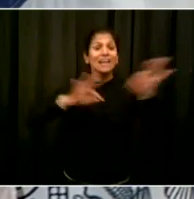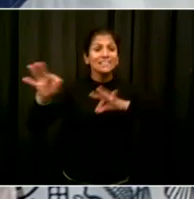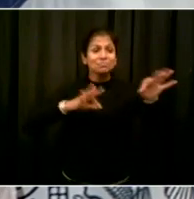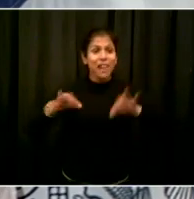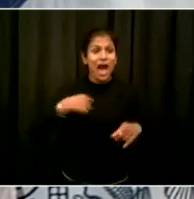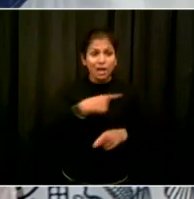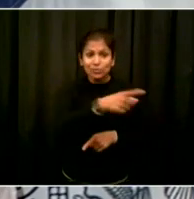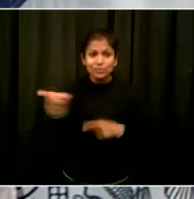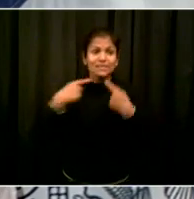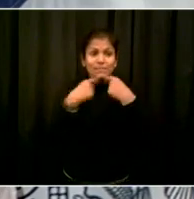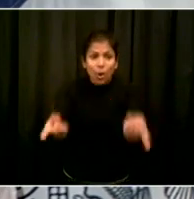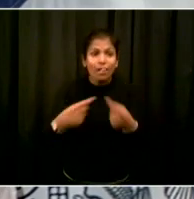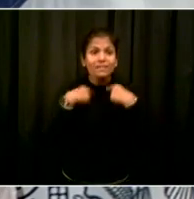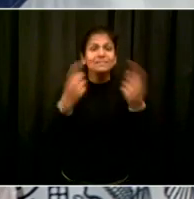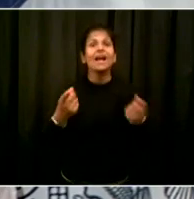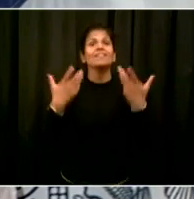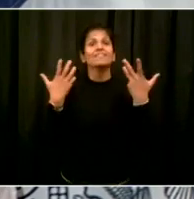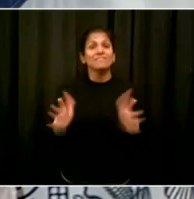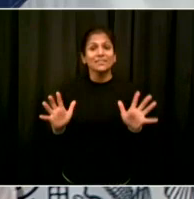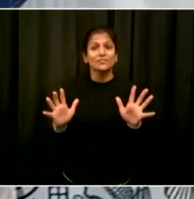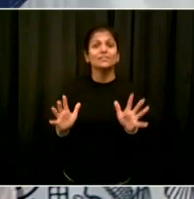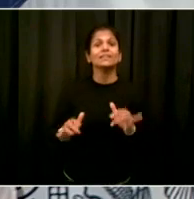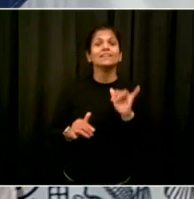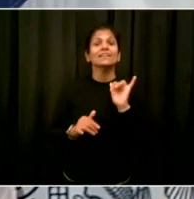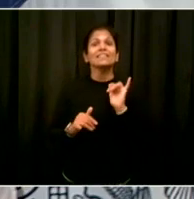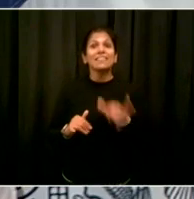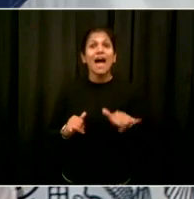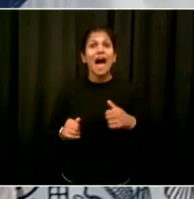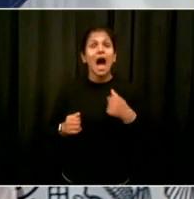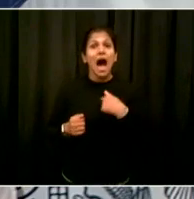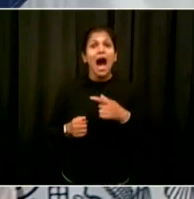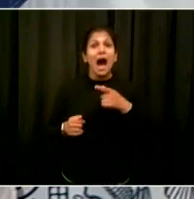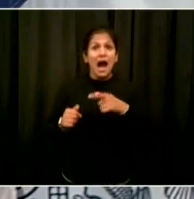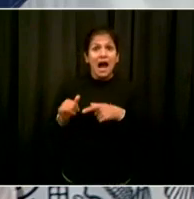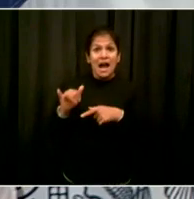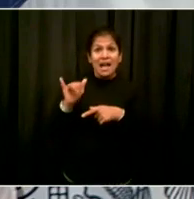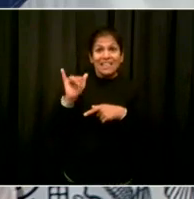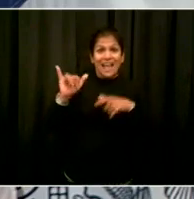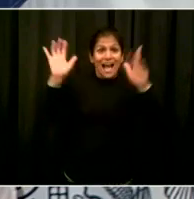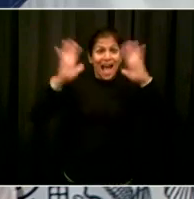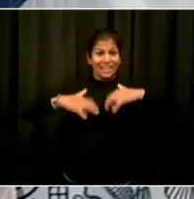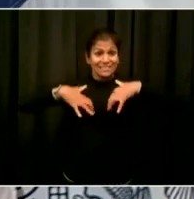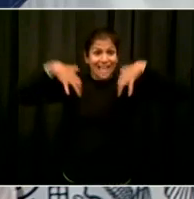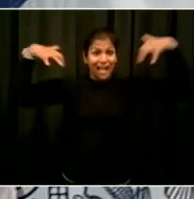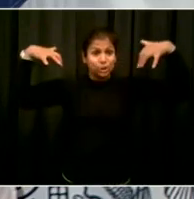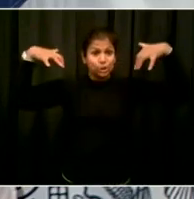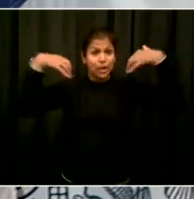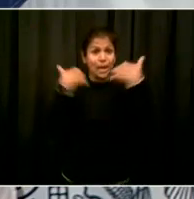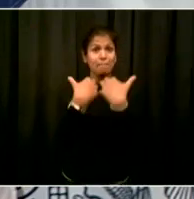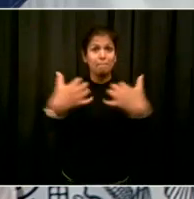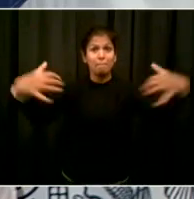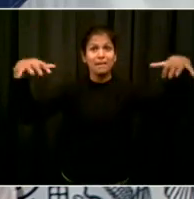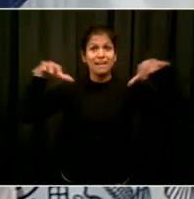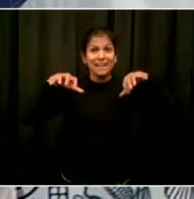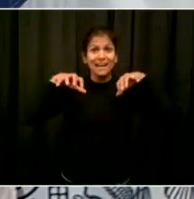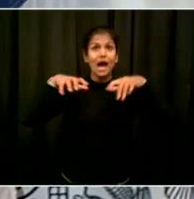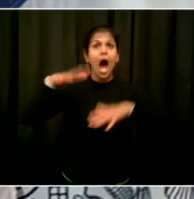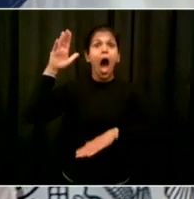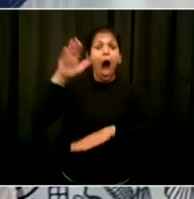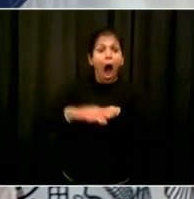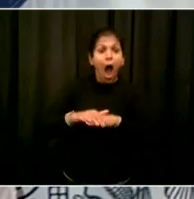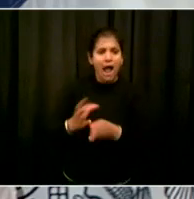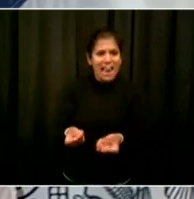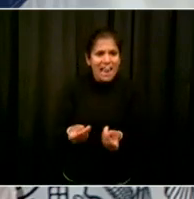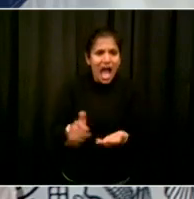land. There is a legal requirement that if there's an ownership change, it has to be evaluated. Our